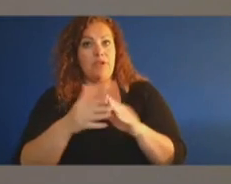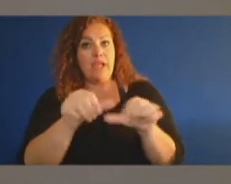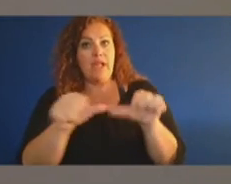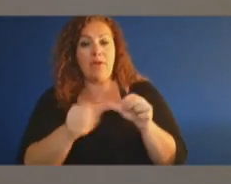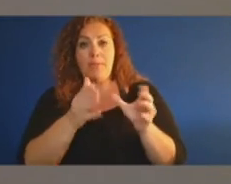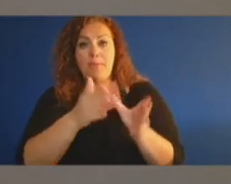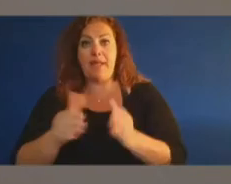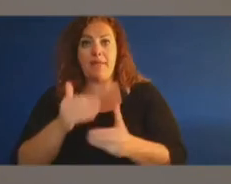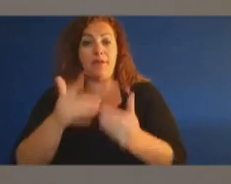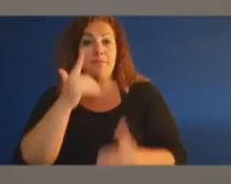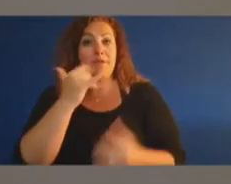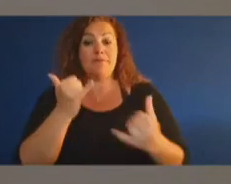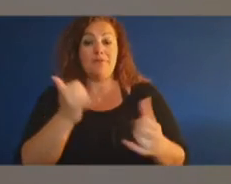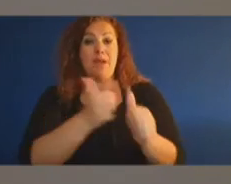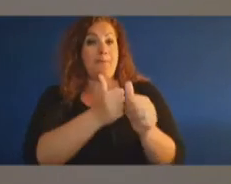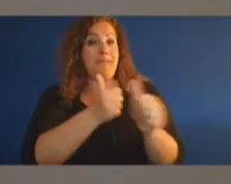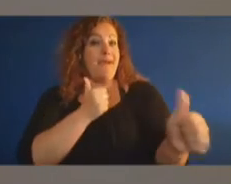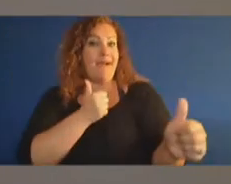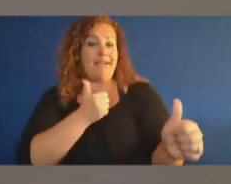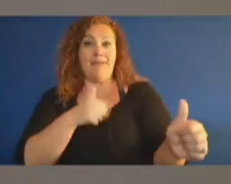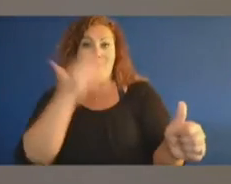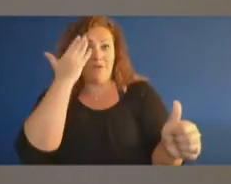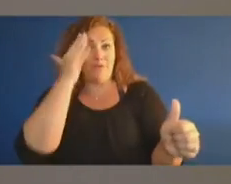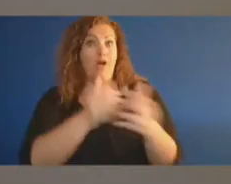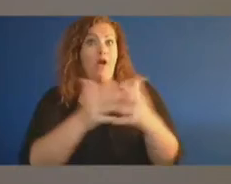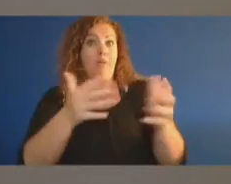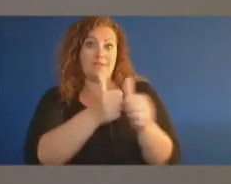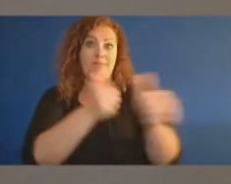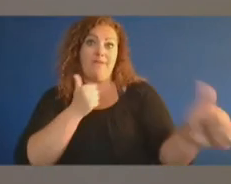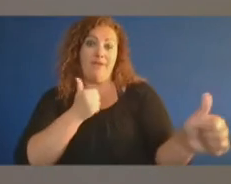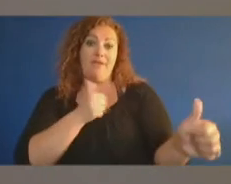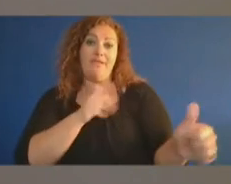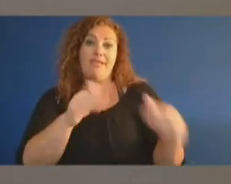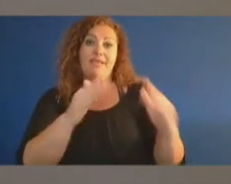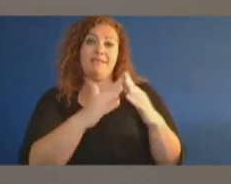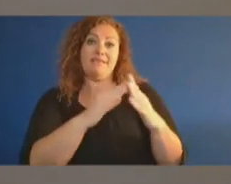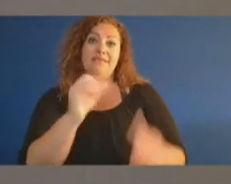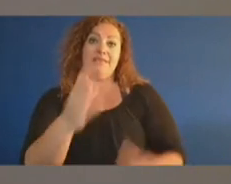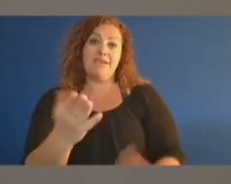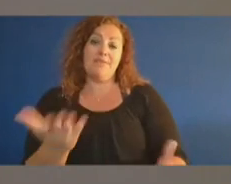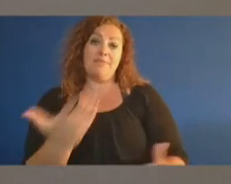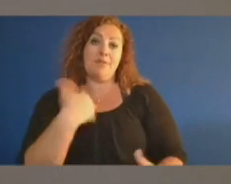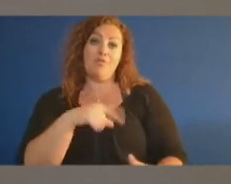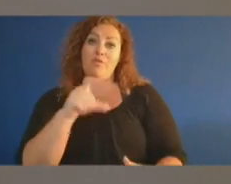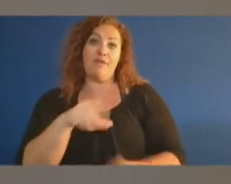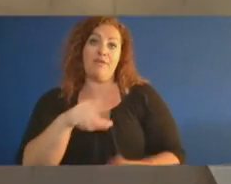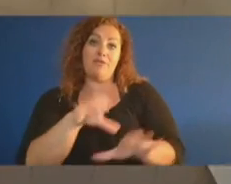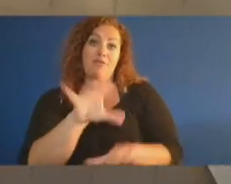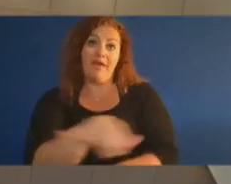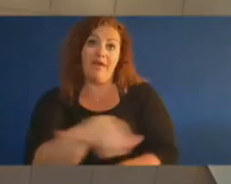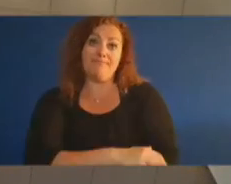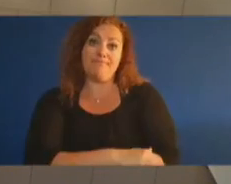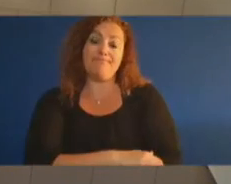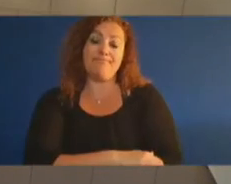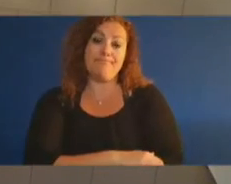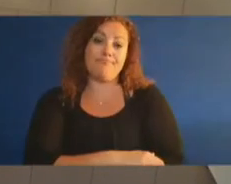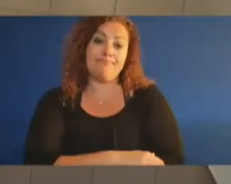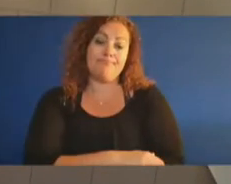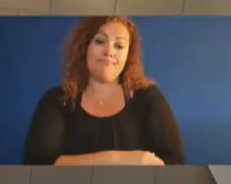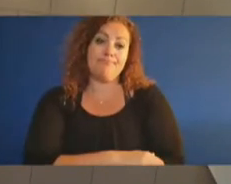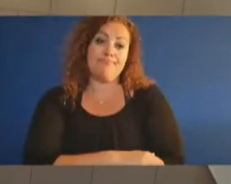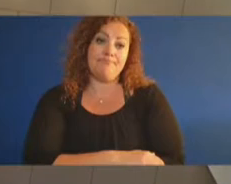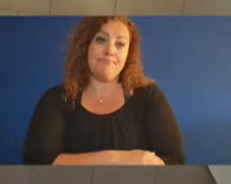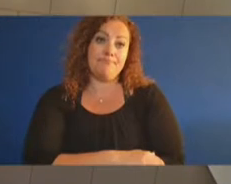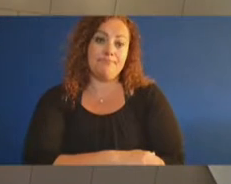woefully behind and we do not even know how far behind we are and that's the city's job so we've got to get that done